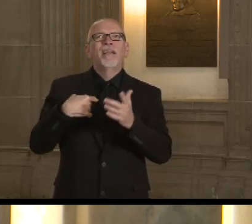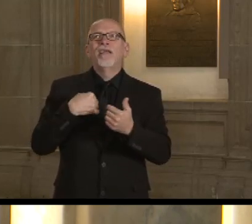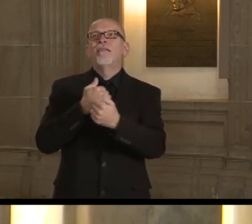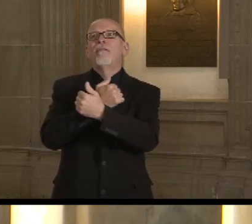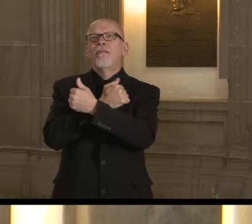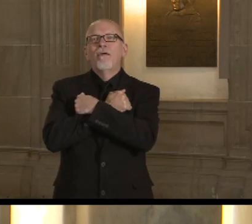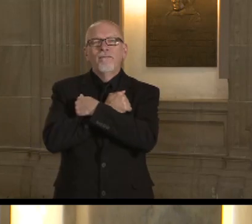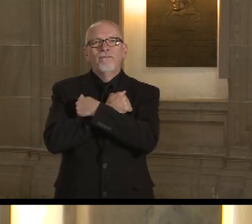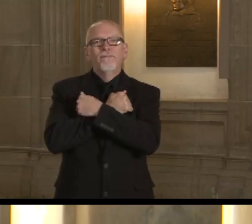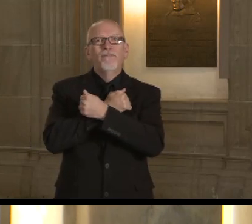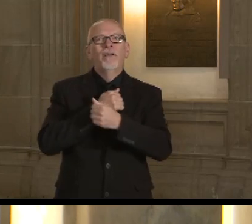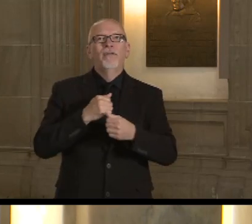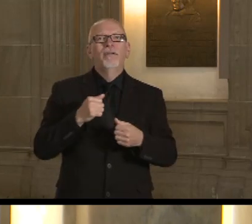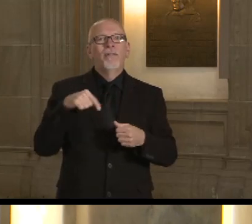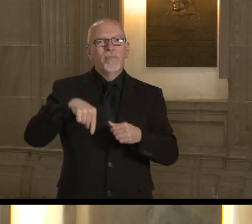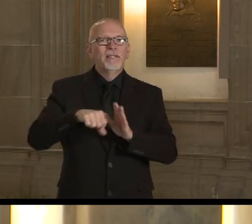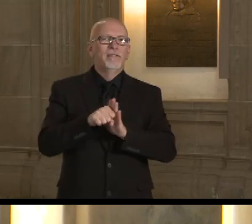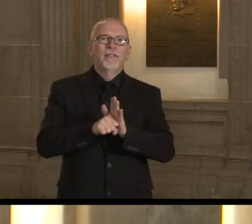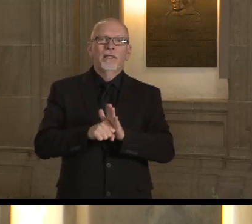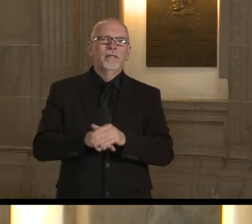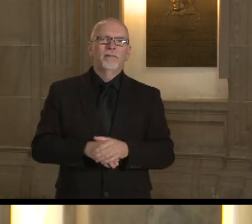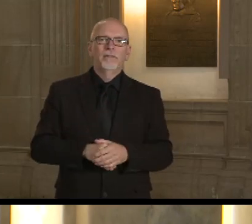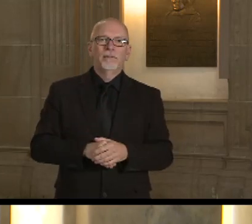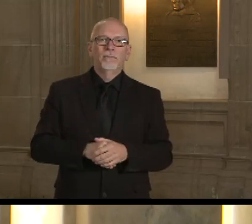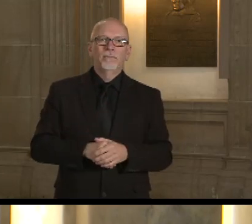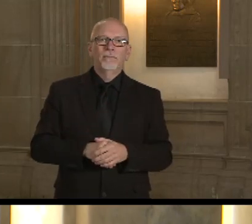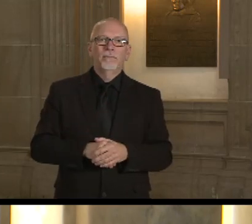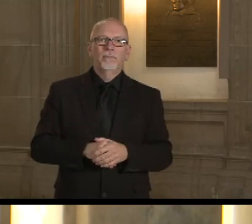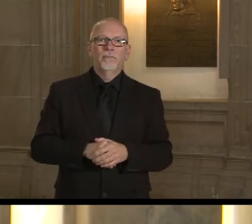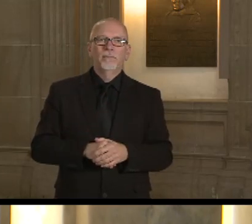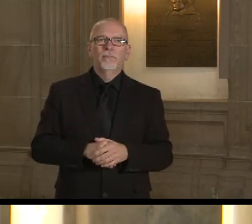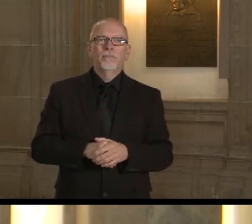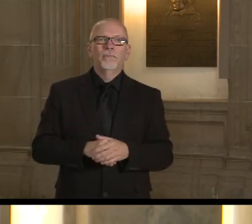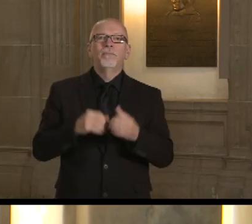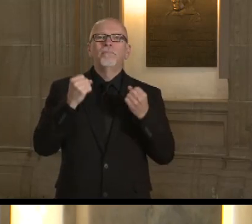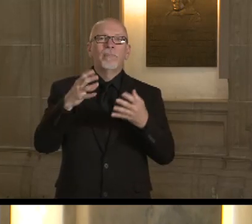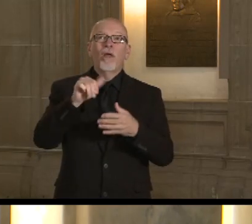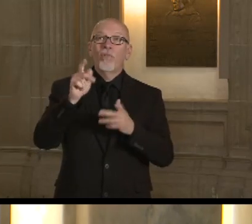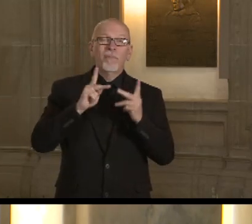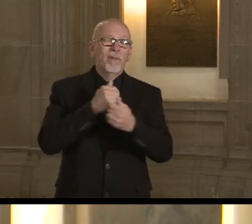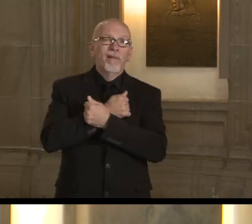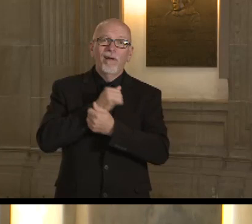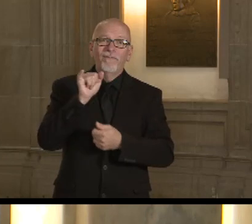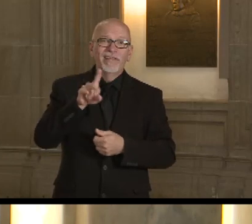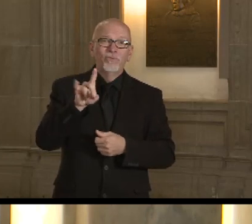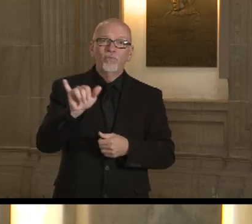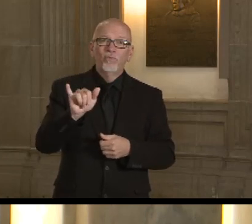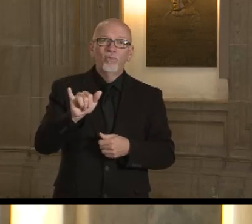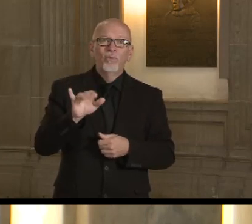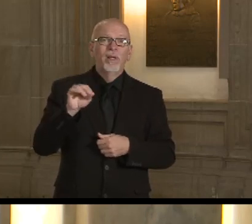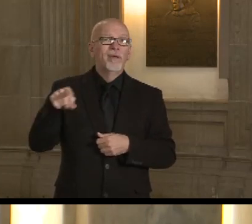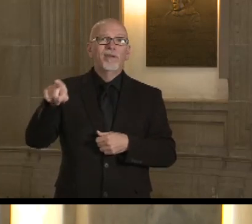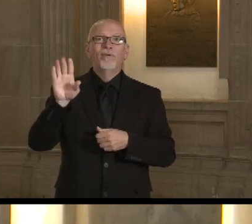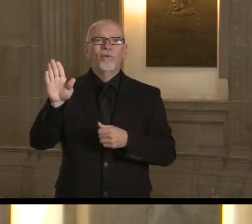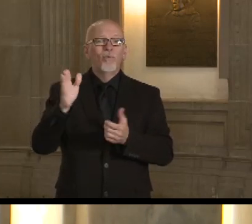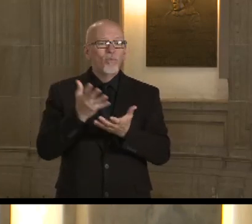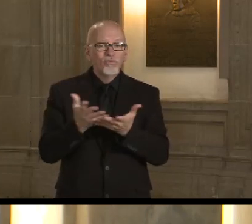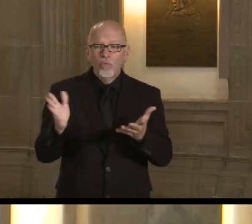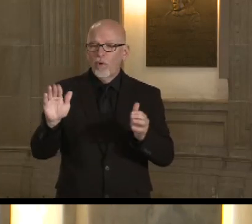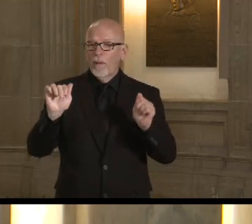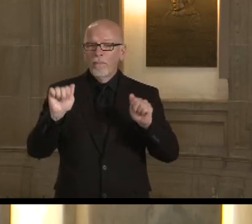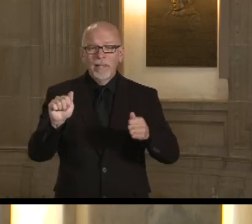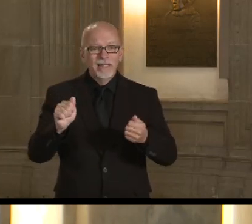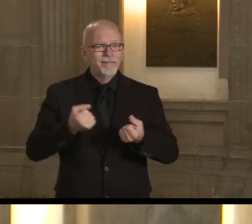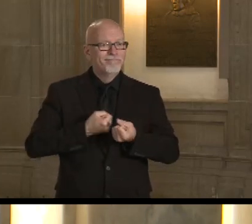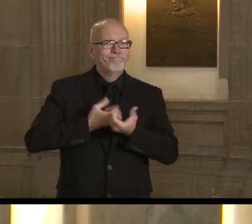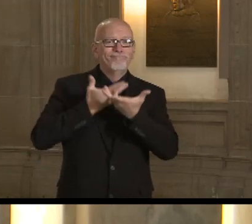love this state. And so many other people do too. And they're pouring out their resources and their abilities and